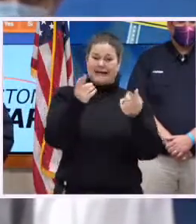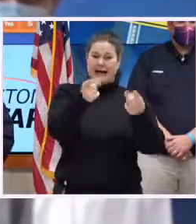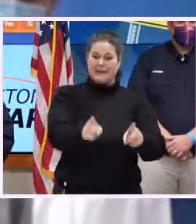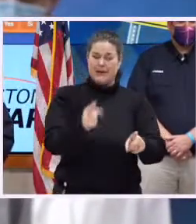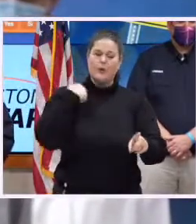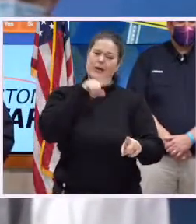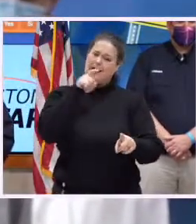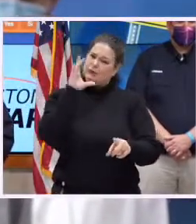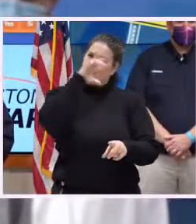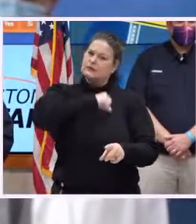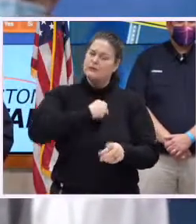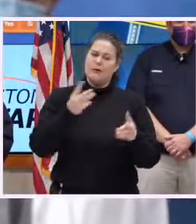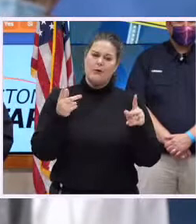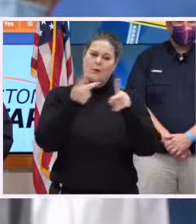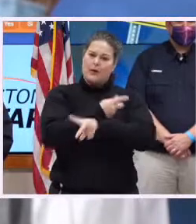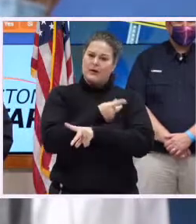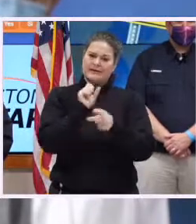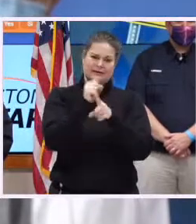the worst.